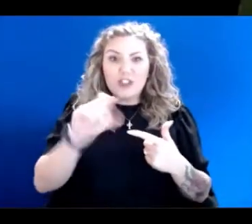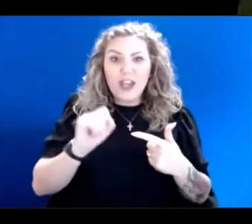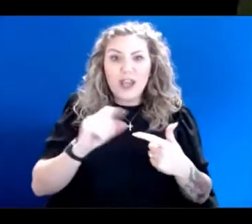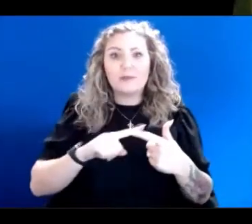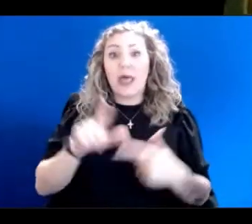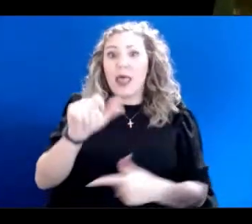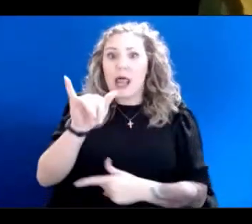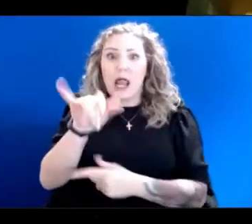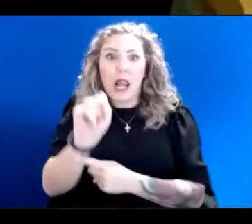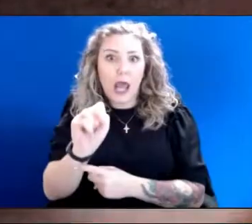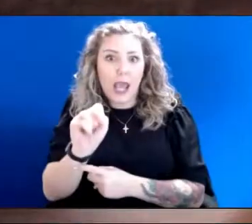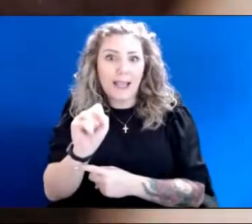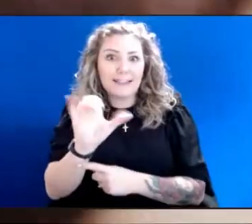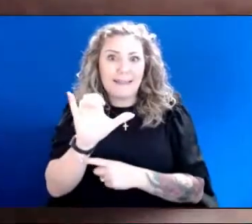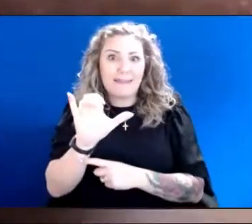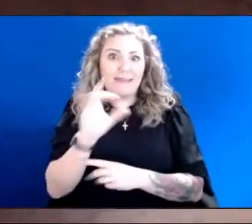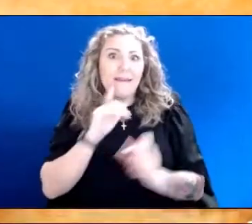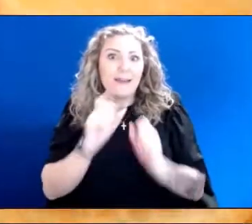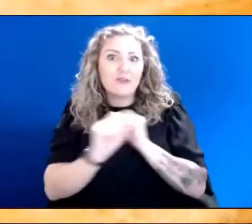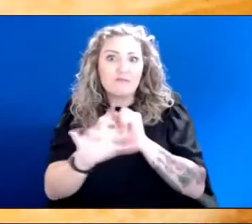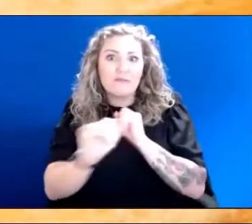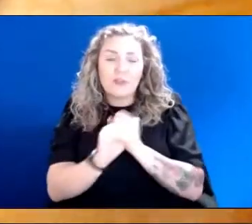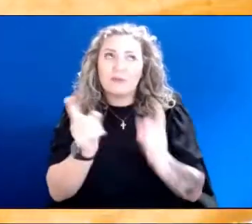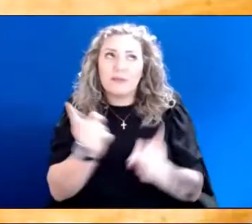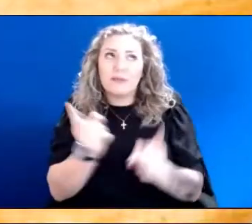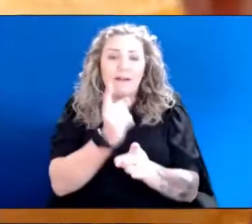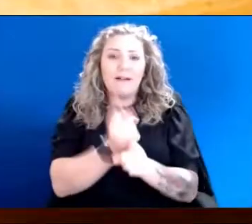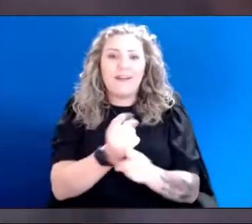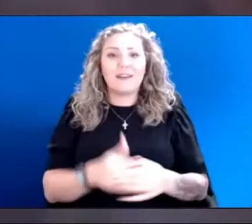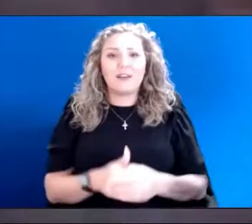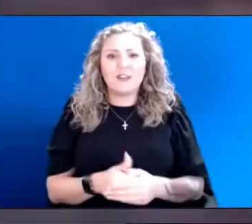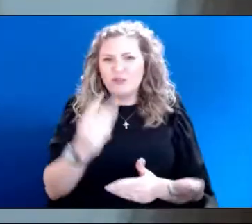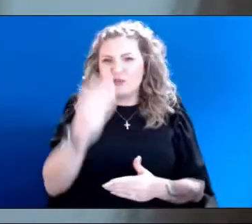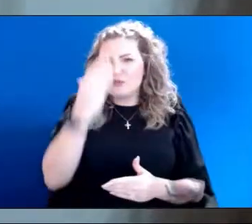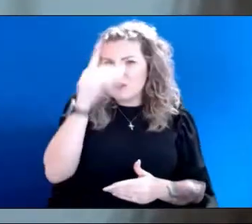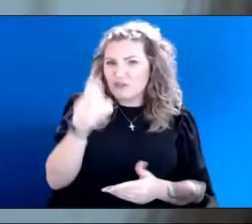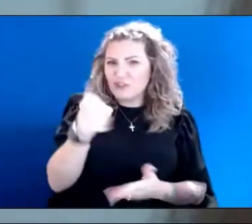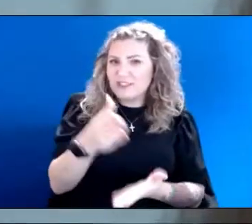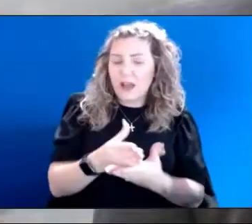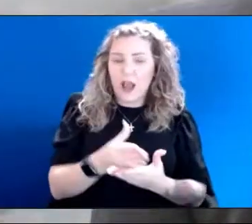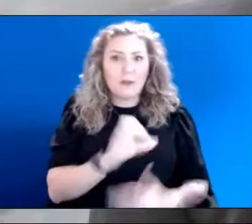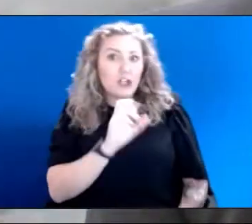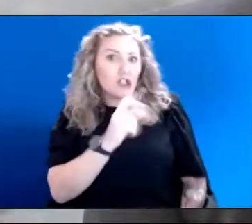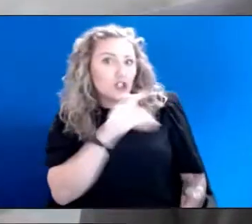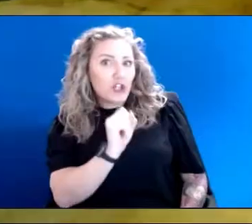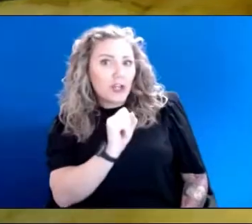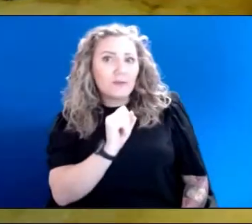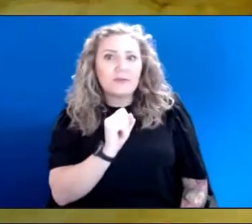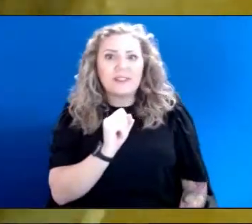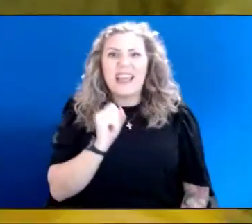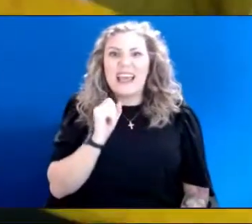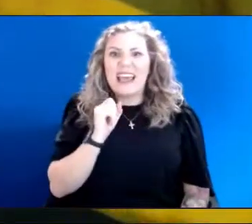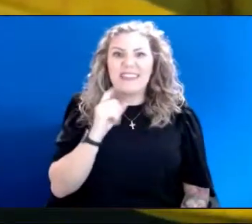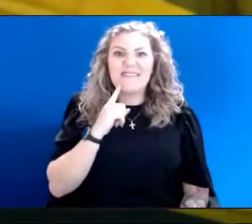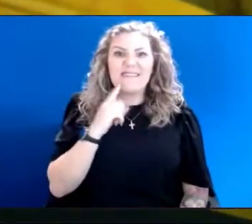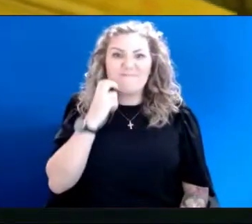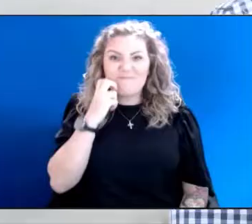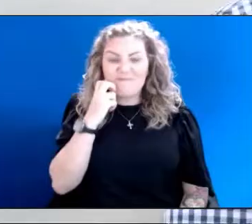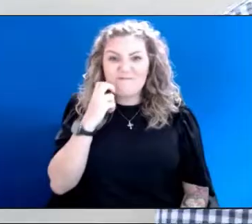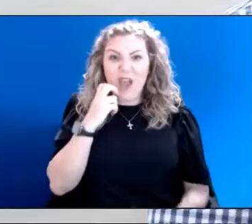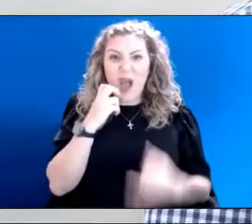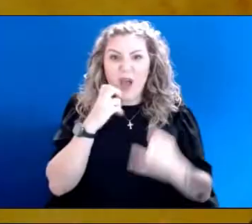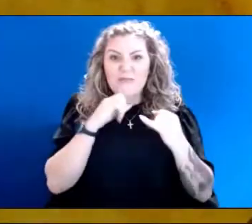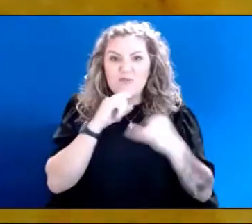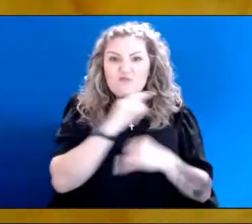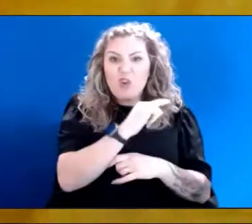got the commercial right. You know you should stop. Chips. Sour gummy worms. Once I opened